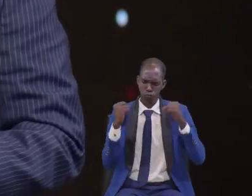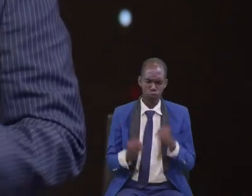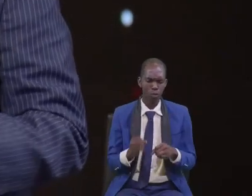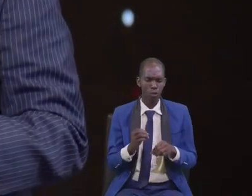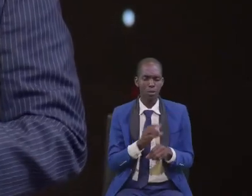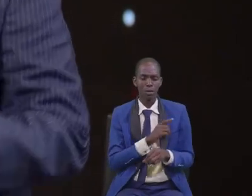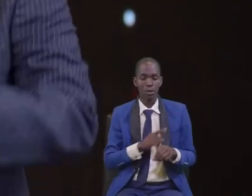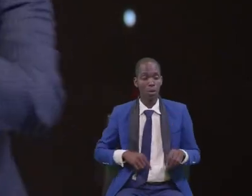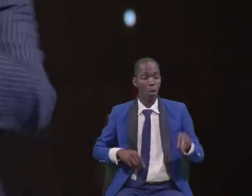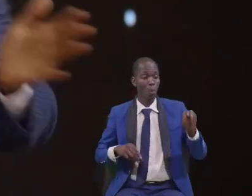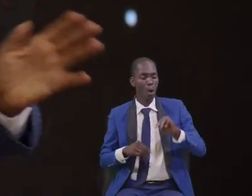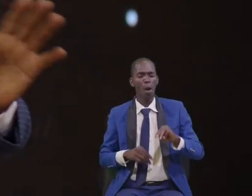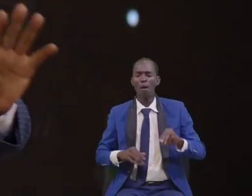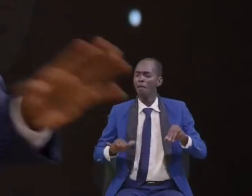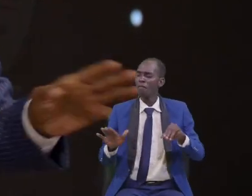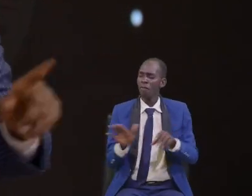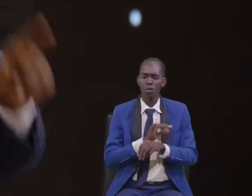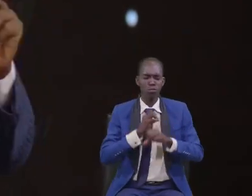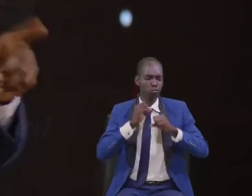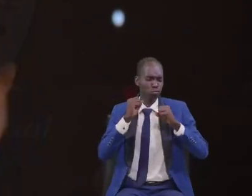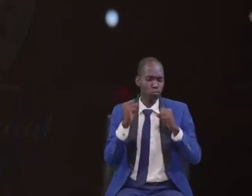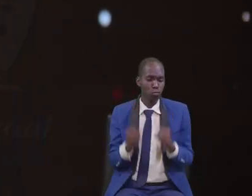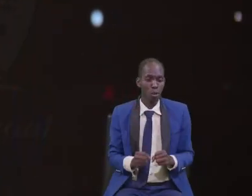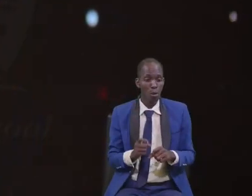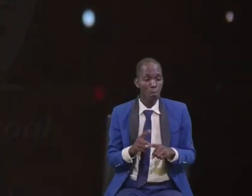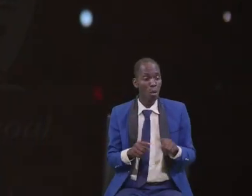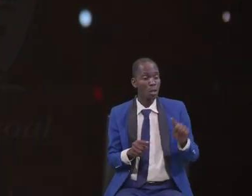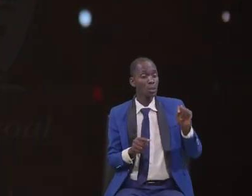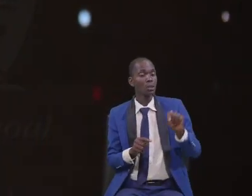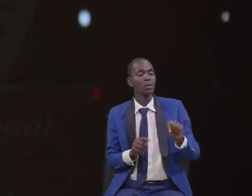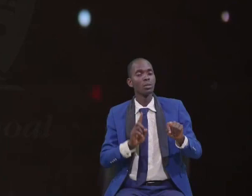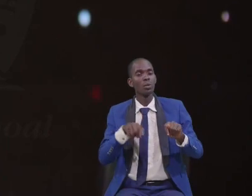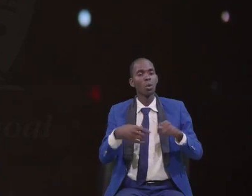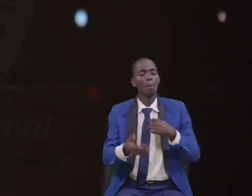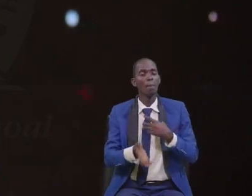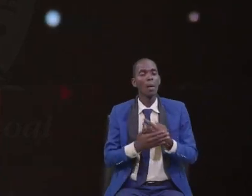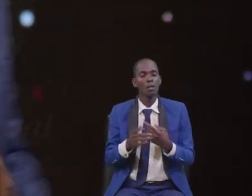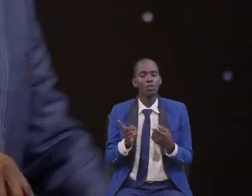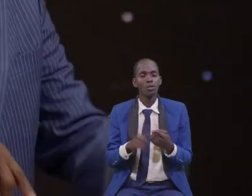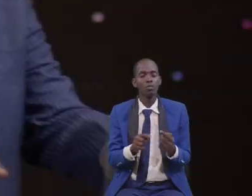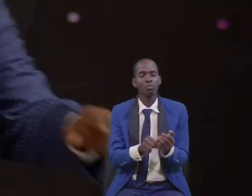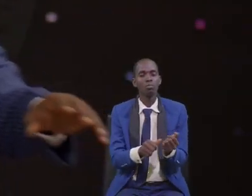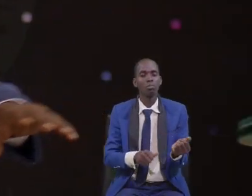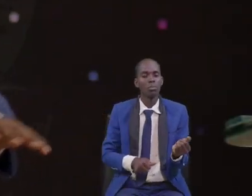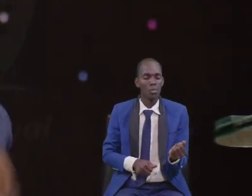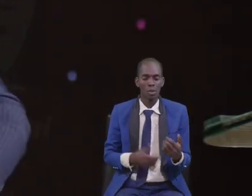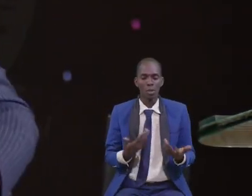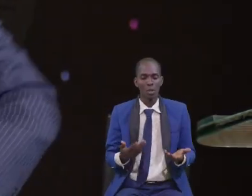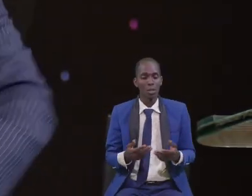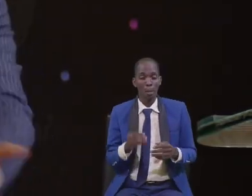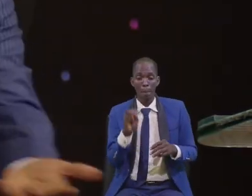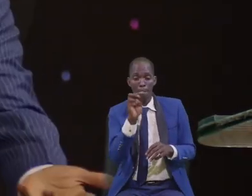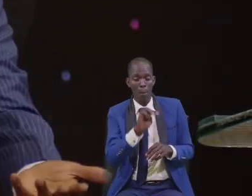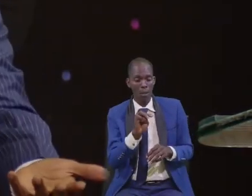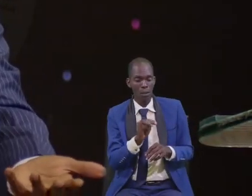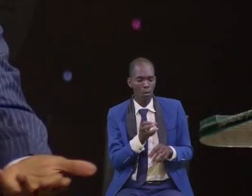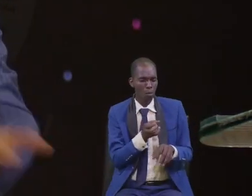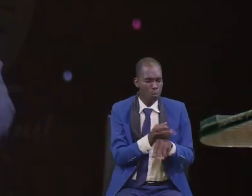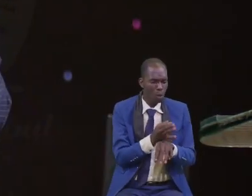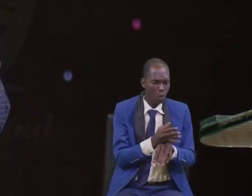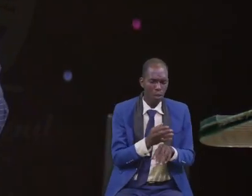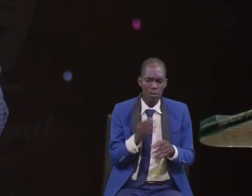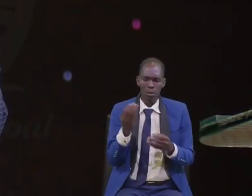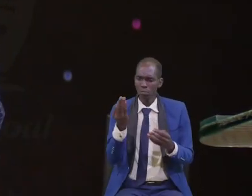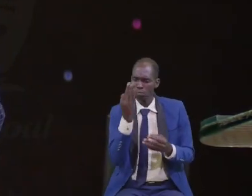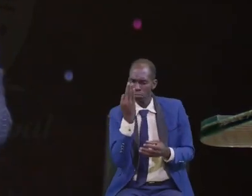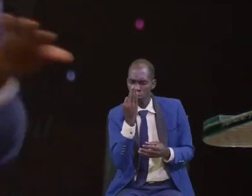By Tuesday, they go back to those same situations, and what they were charged about, and the excitement they had